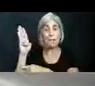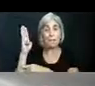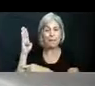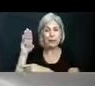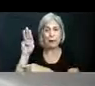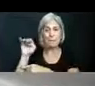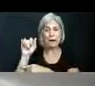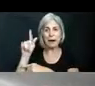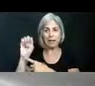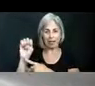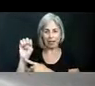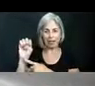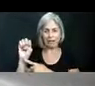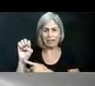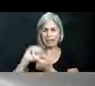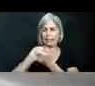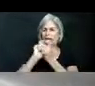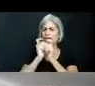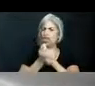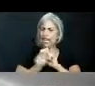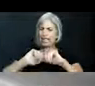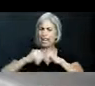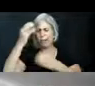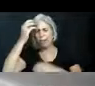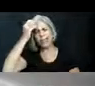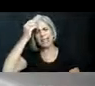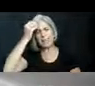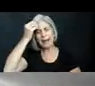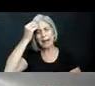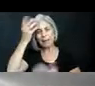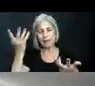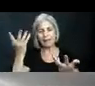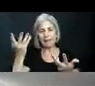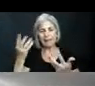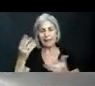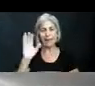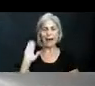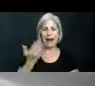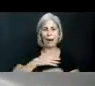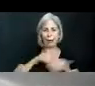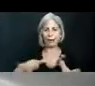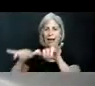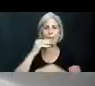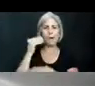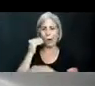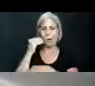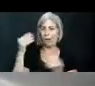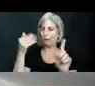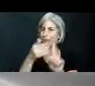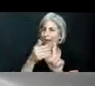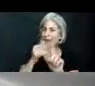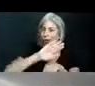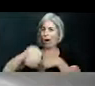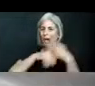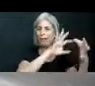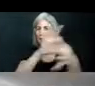last Apollo mission and it really changed the way that we think about our common home. It reminds us that we're all connected and that our actions have